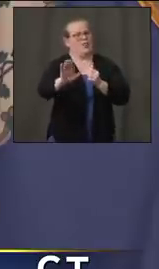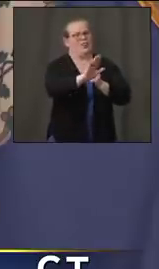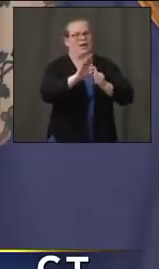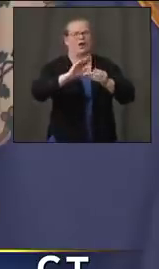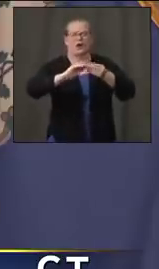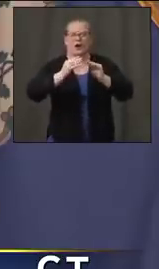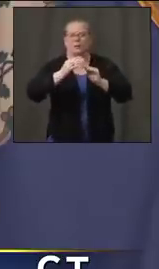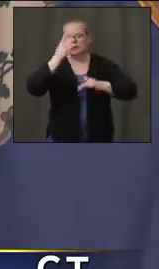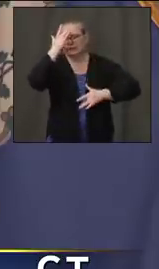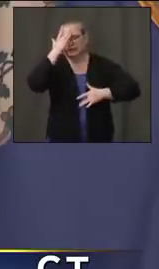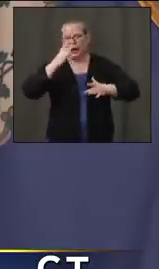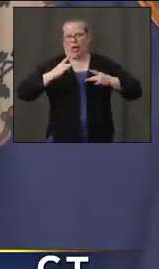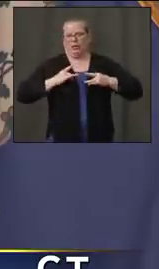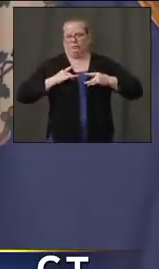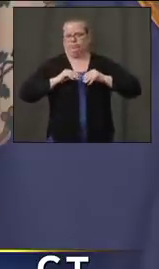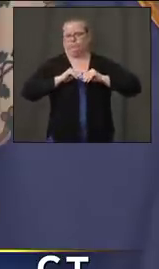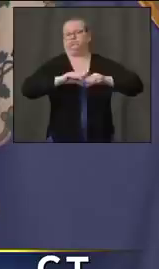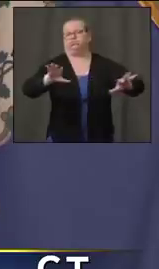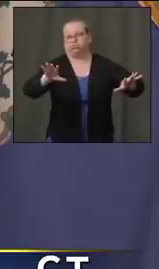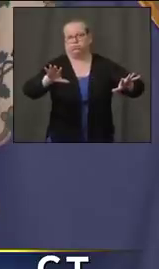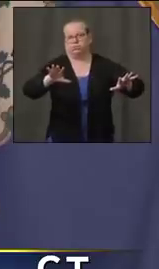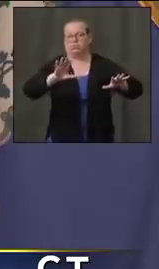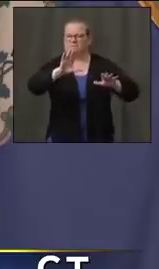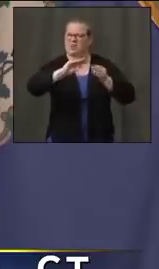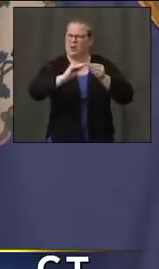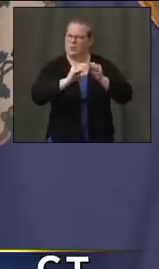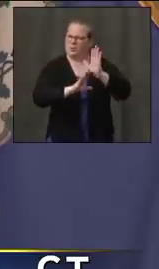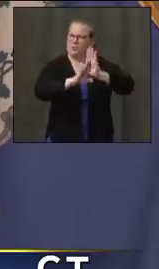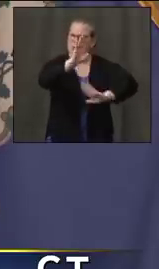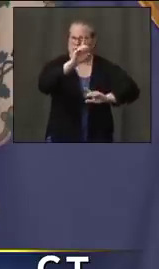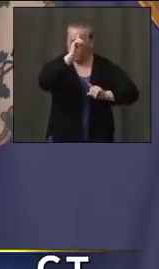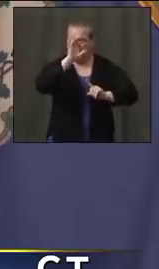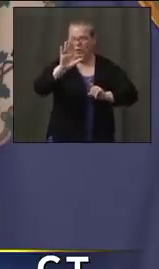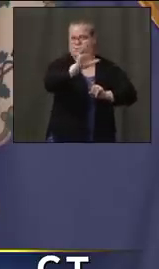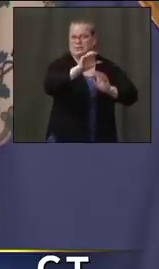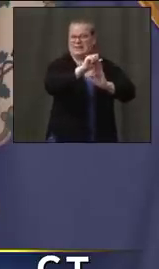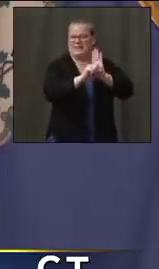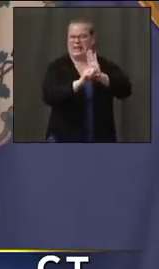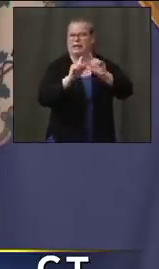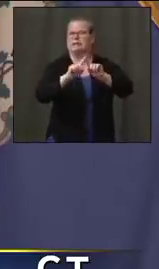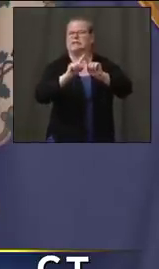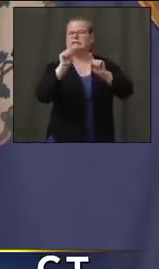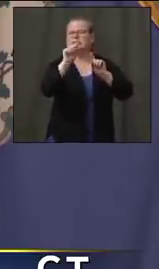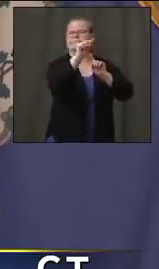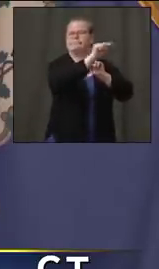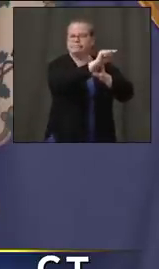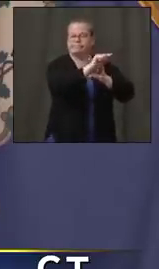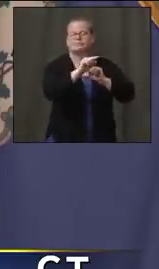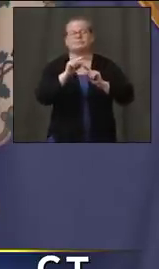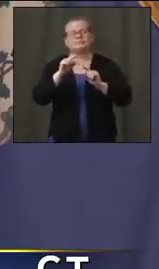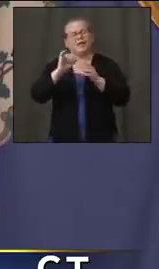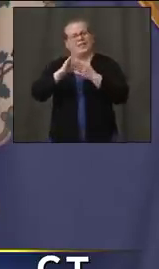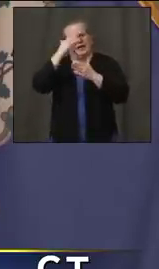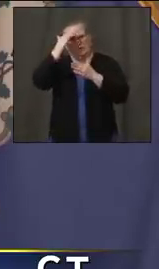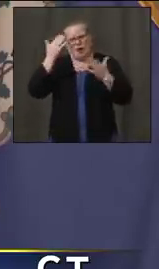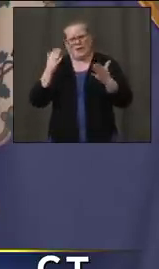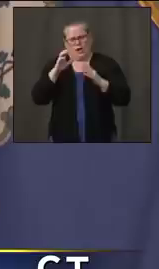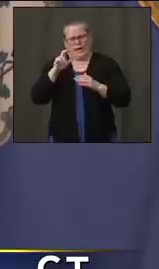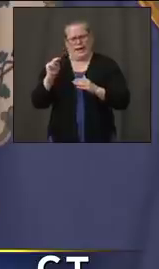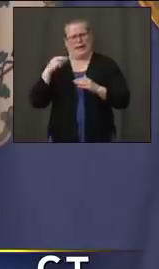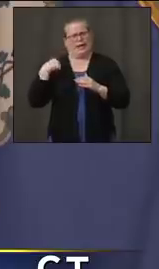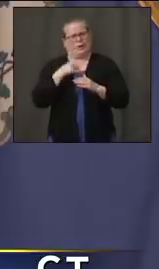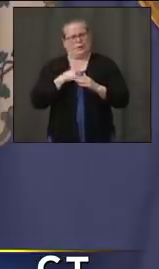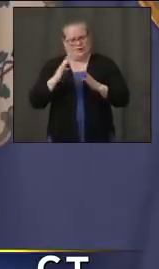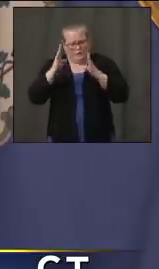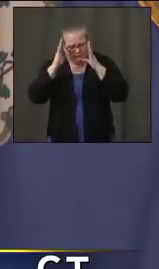watch carefully. And as I think about Connecticut, I've been pretty proud. I think we've really focused on the stay safe,